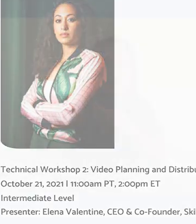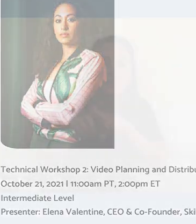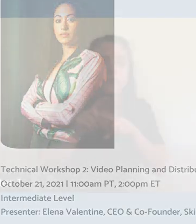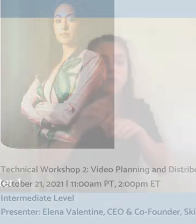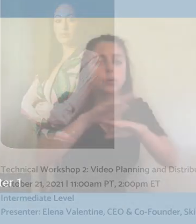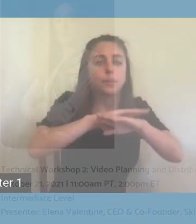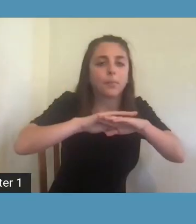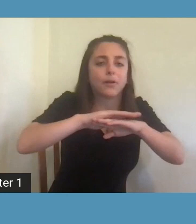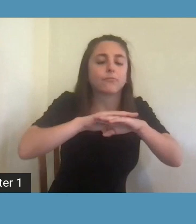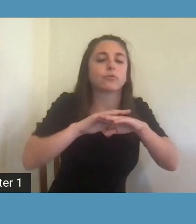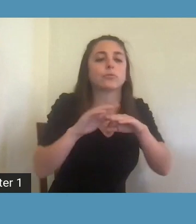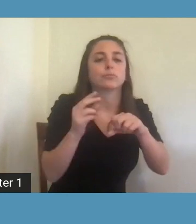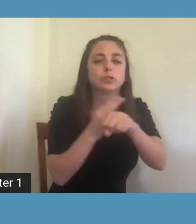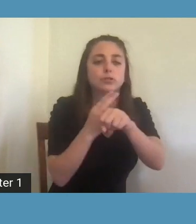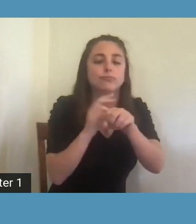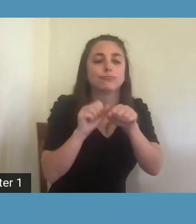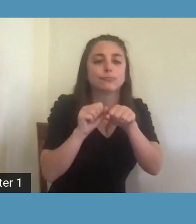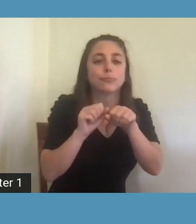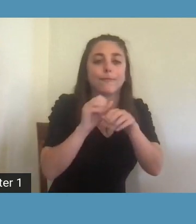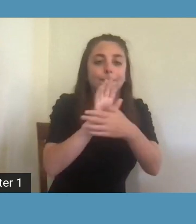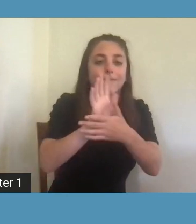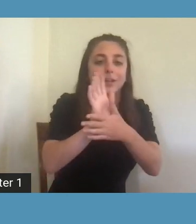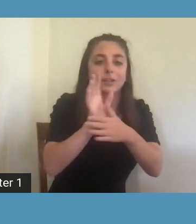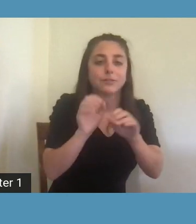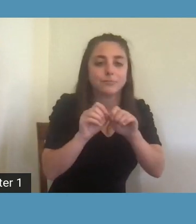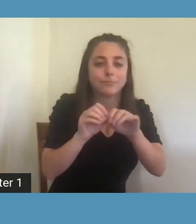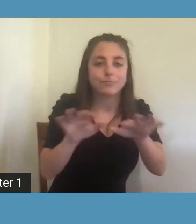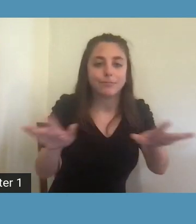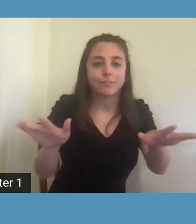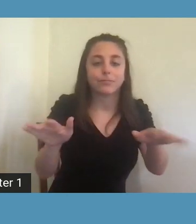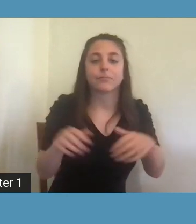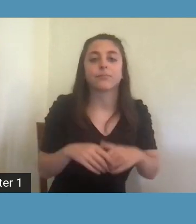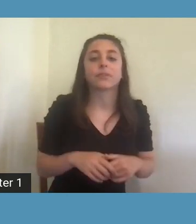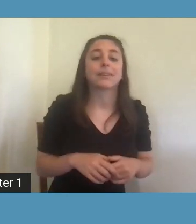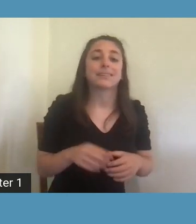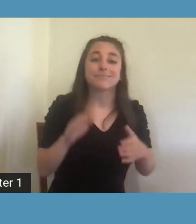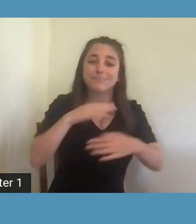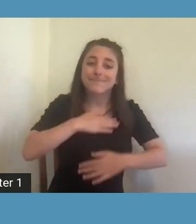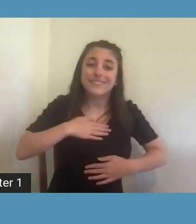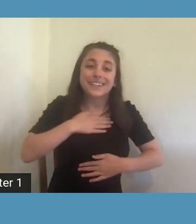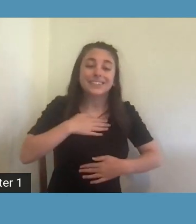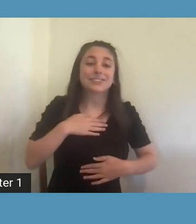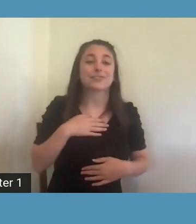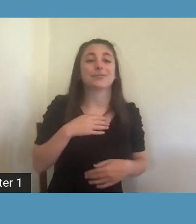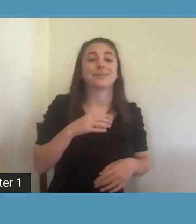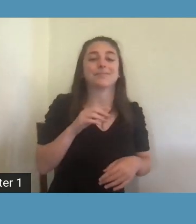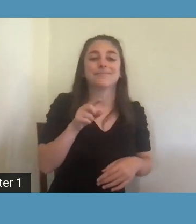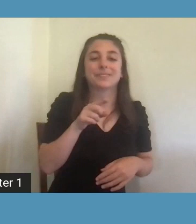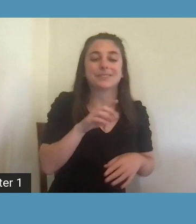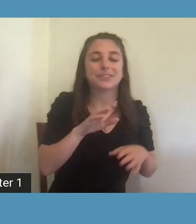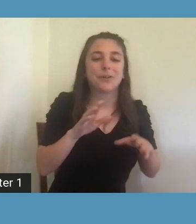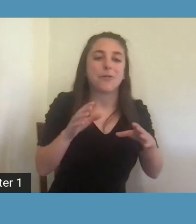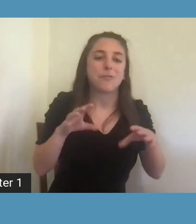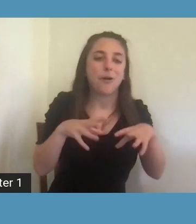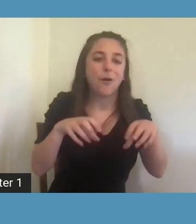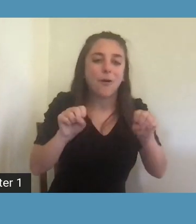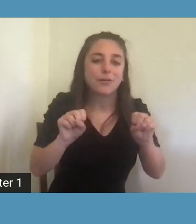distribute videos. So I've enjoyed being today's host, and I look forward to seeing you again next week.